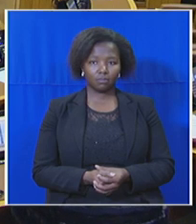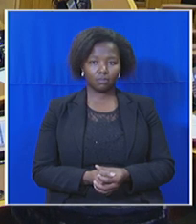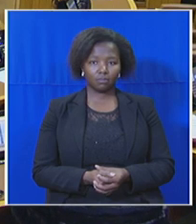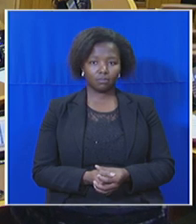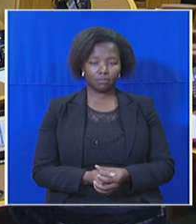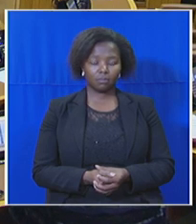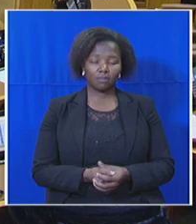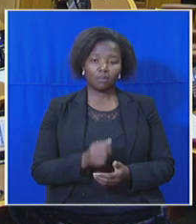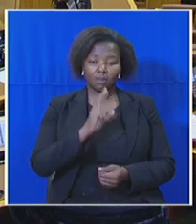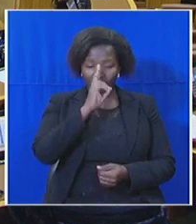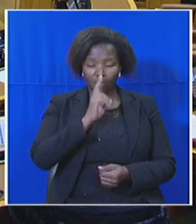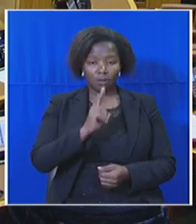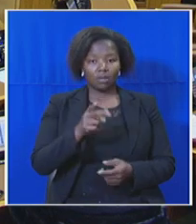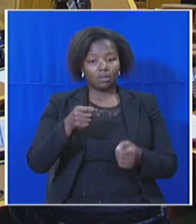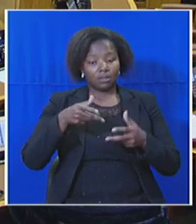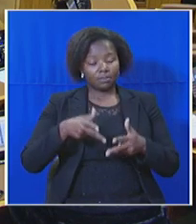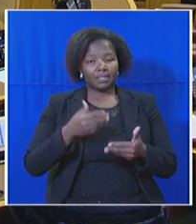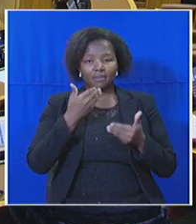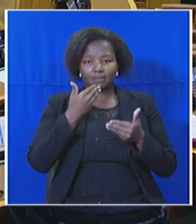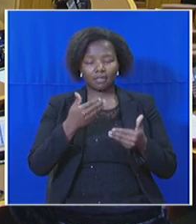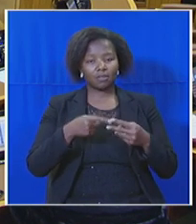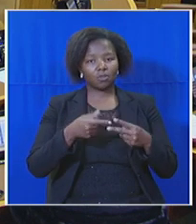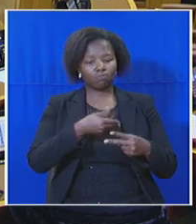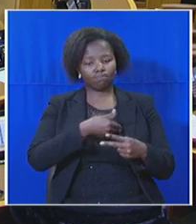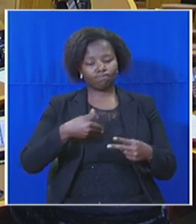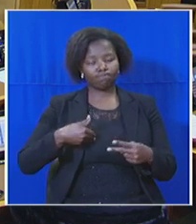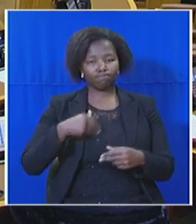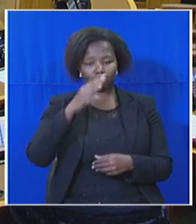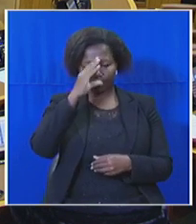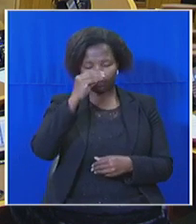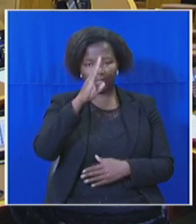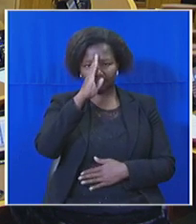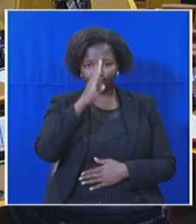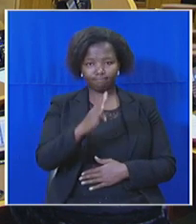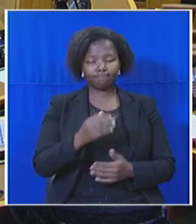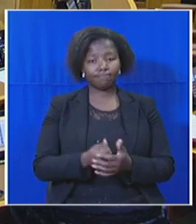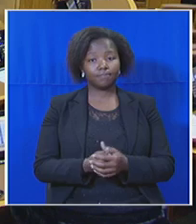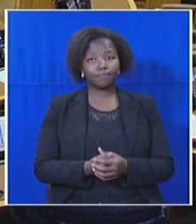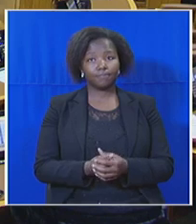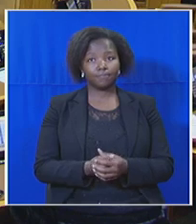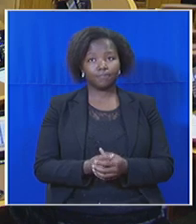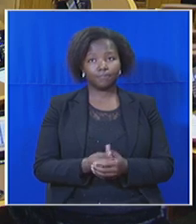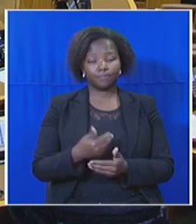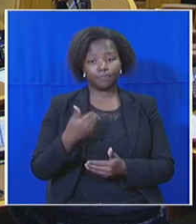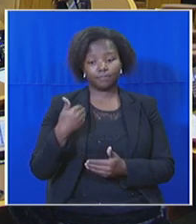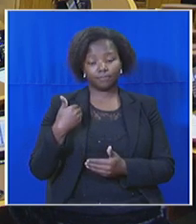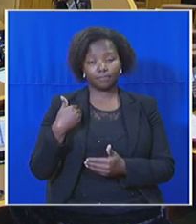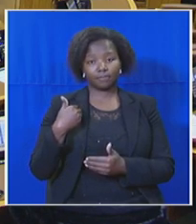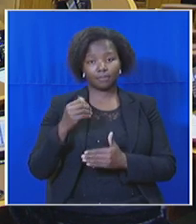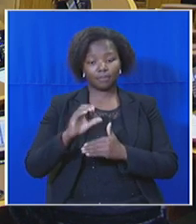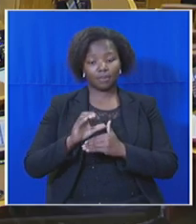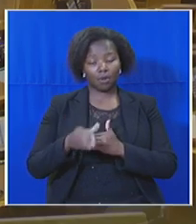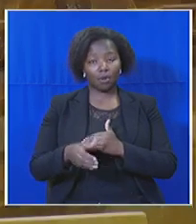Honorable Speaker, honorable members, ladies and gentlemen. A conference of the leading European powers meeting in Berlin